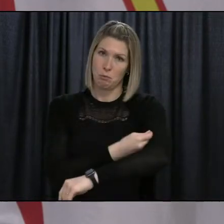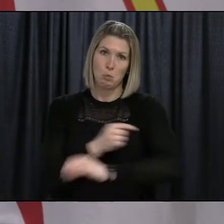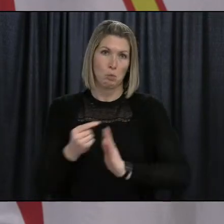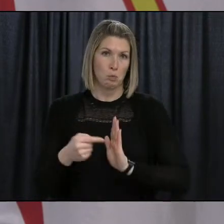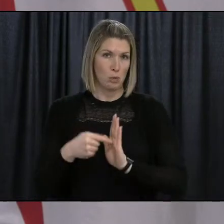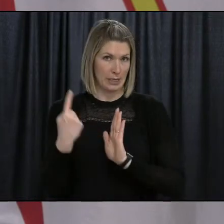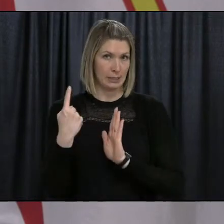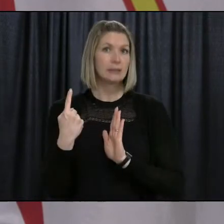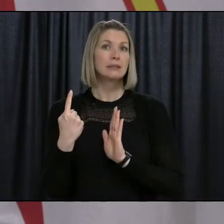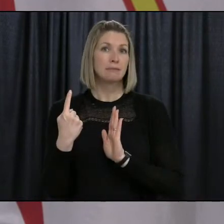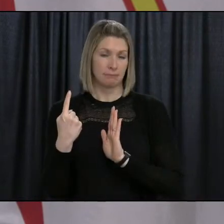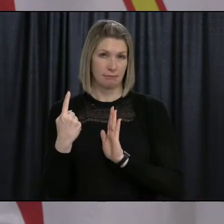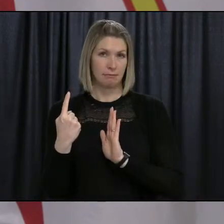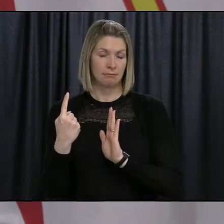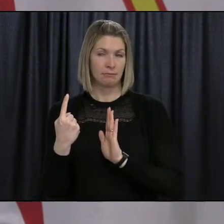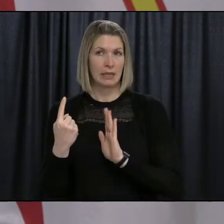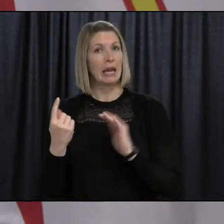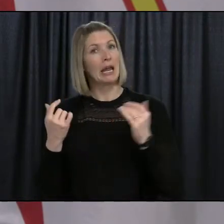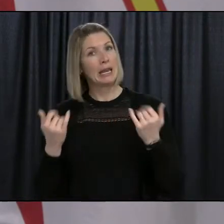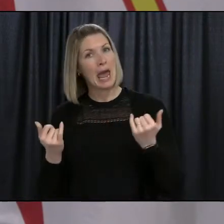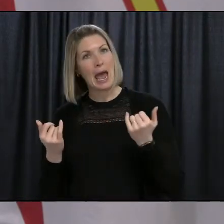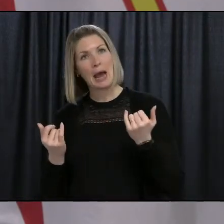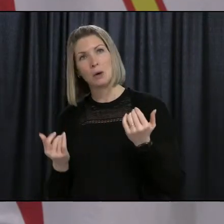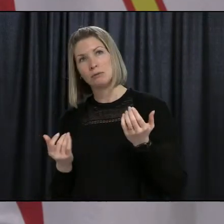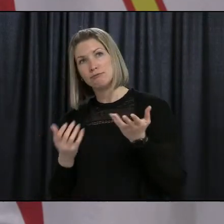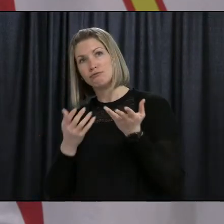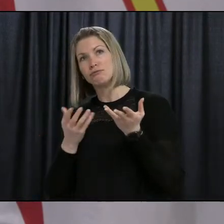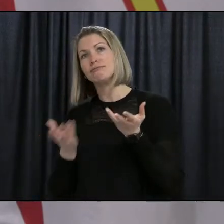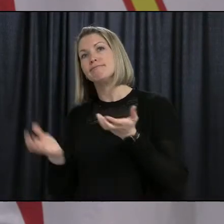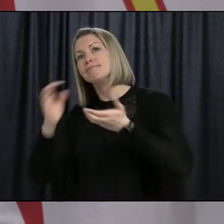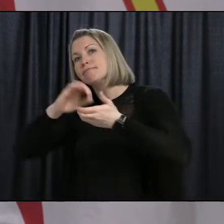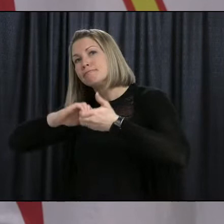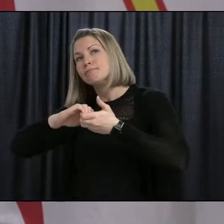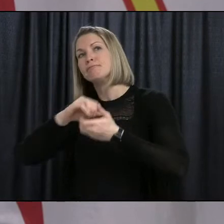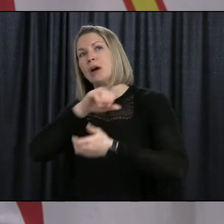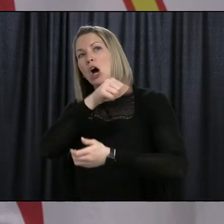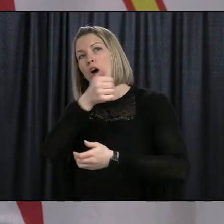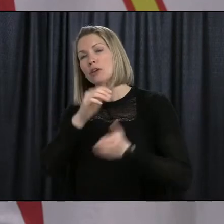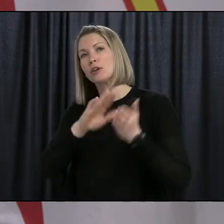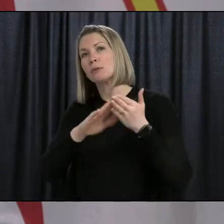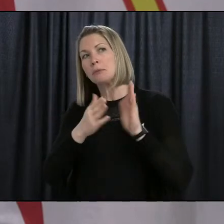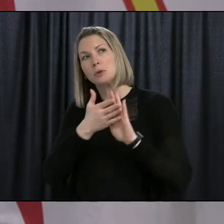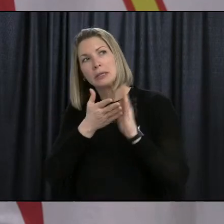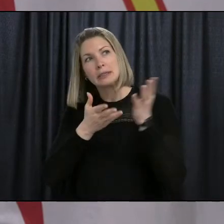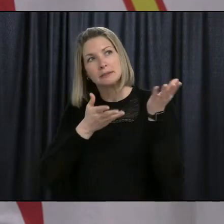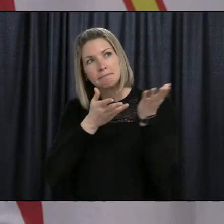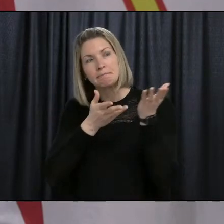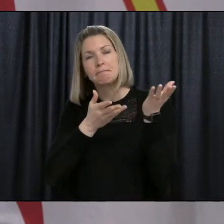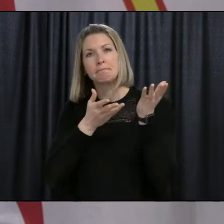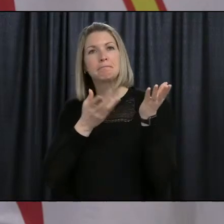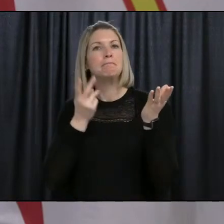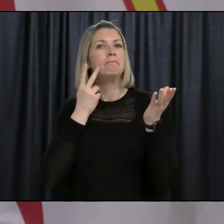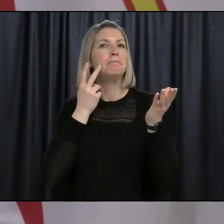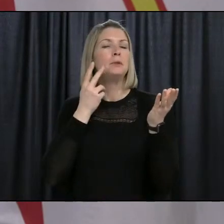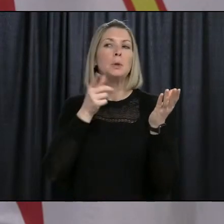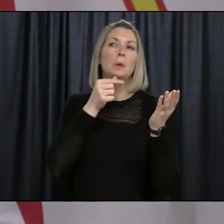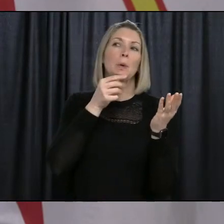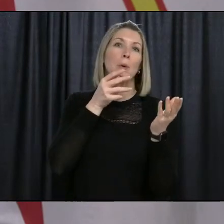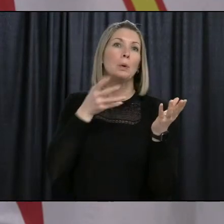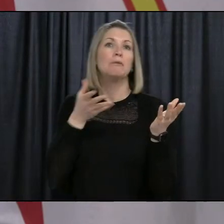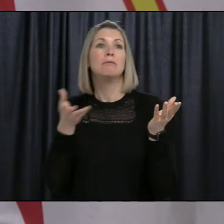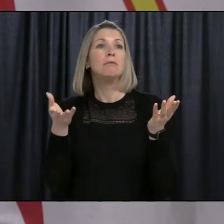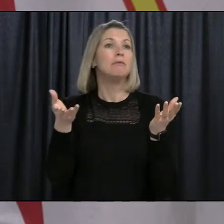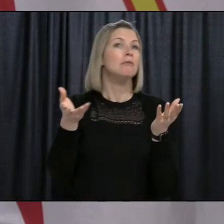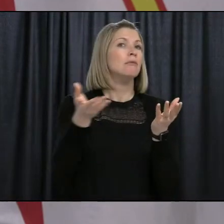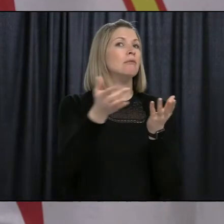have engaged and are going out to other communities as well, and we will